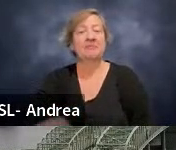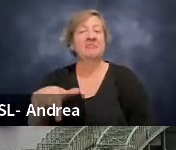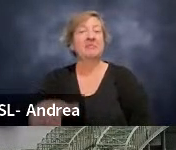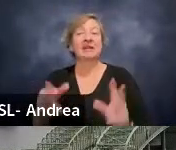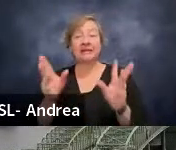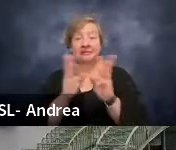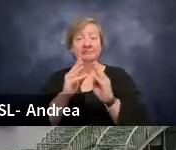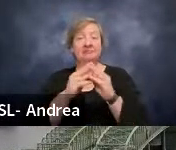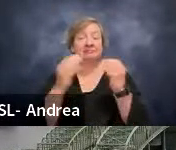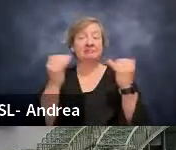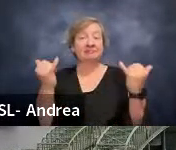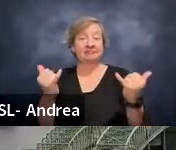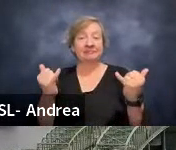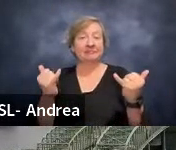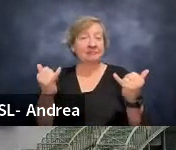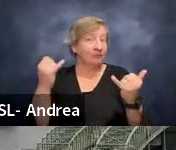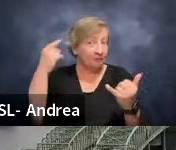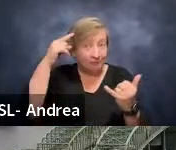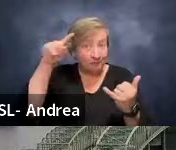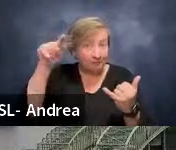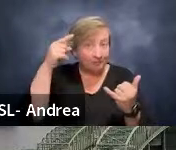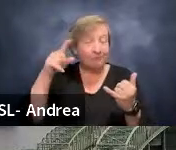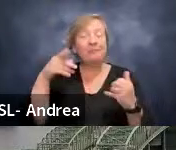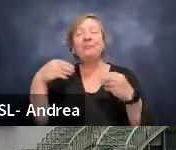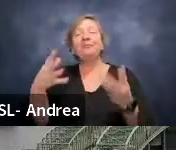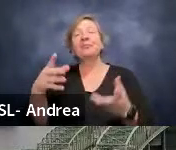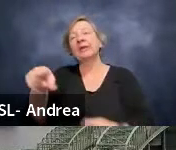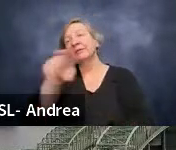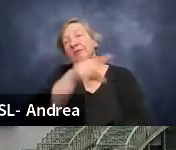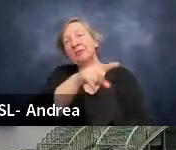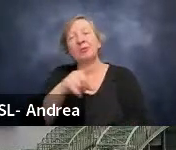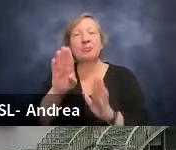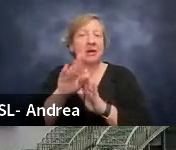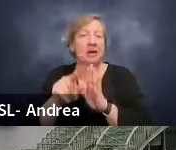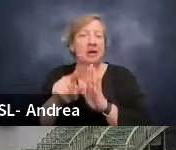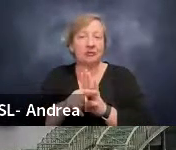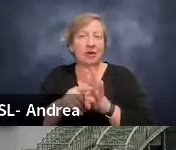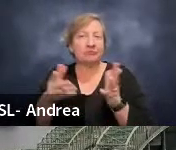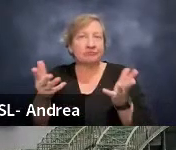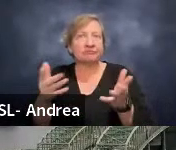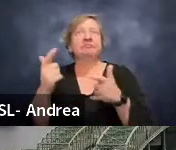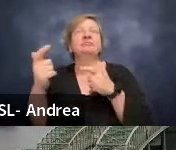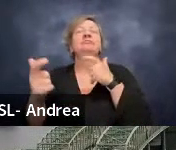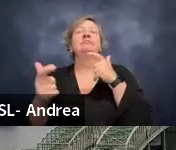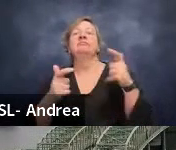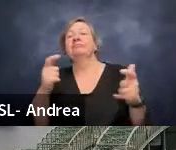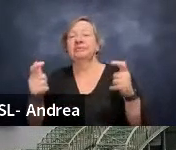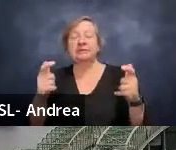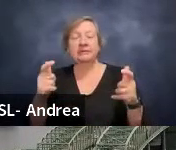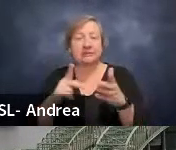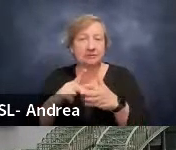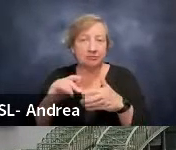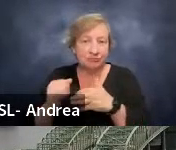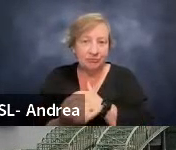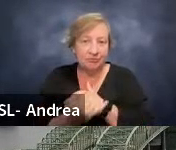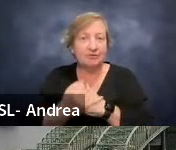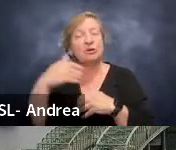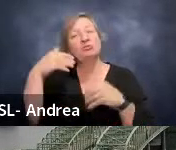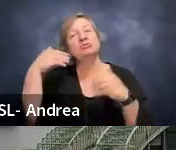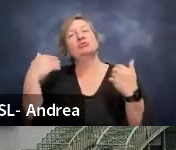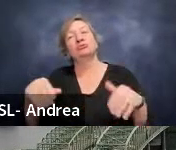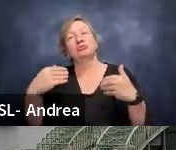give you some background on this major mega project that we